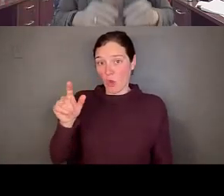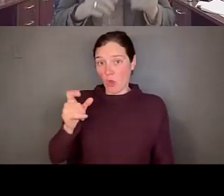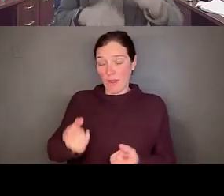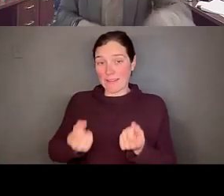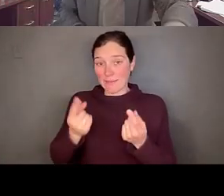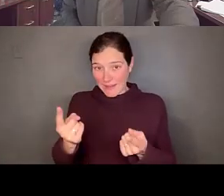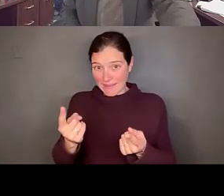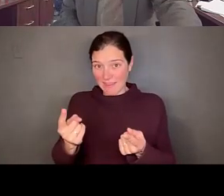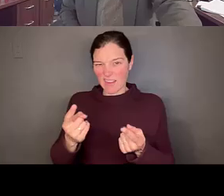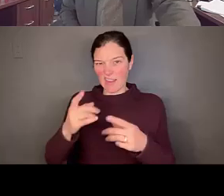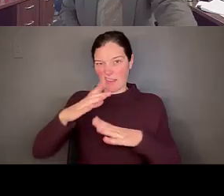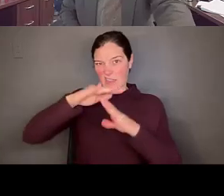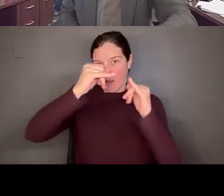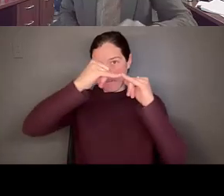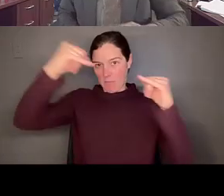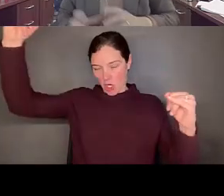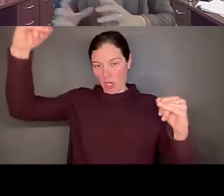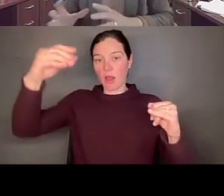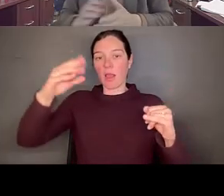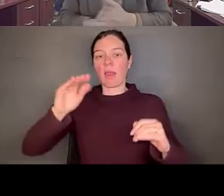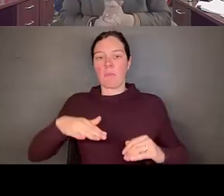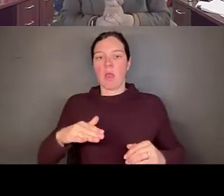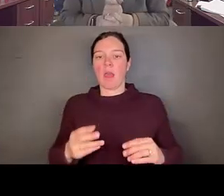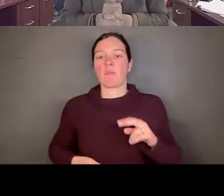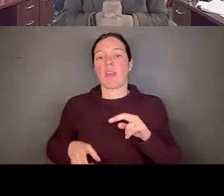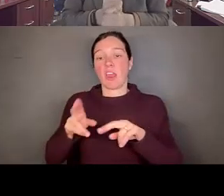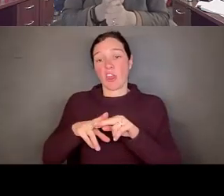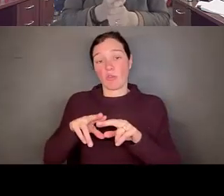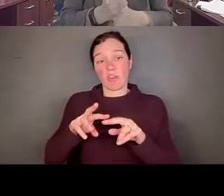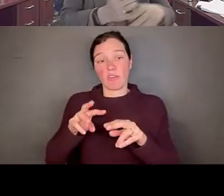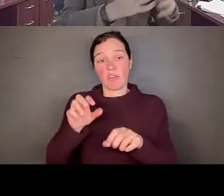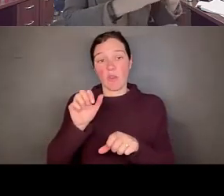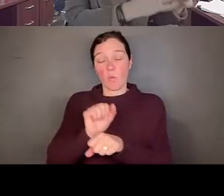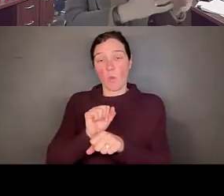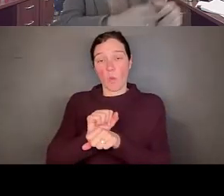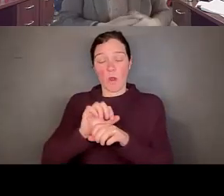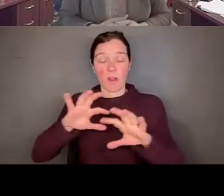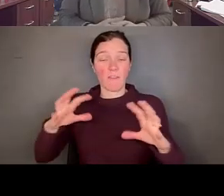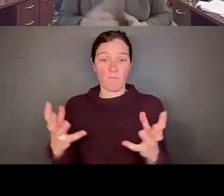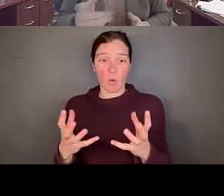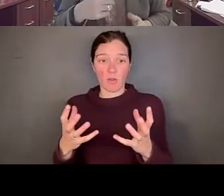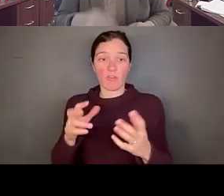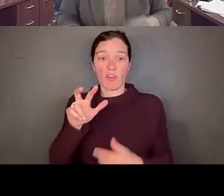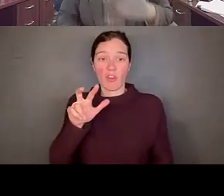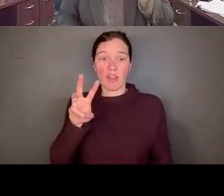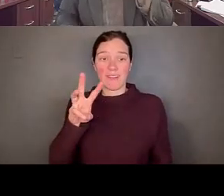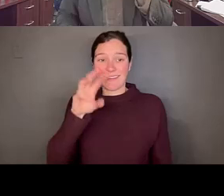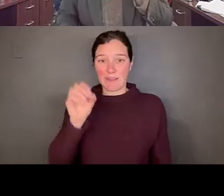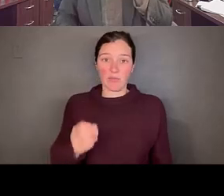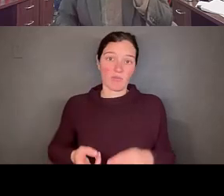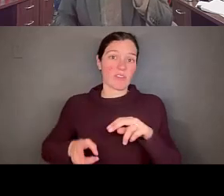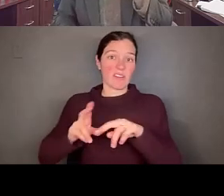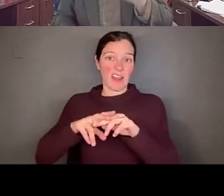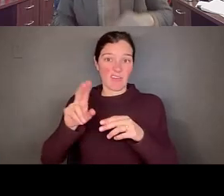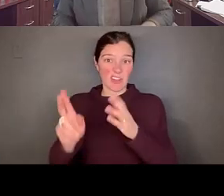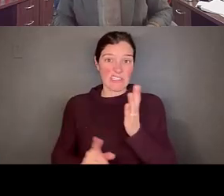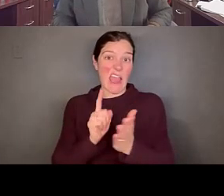bar. And you can see down at the bottom, increase in workforce is part of that, 36% increase in hours as well. Let's go to the next slide,